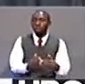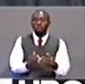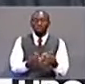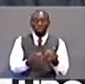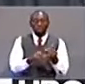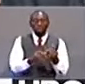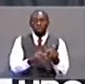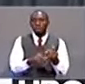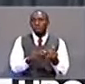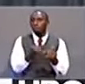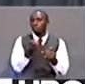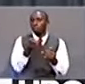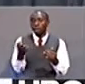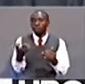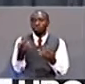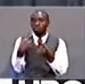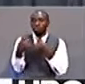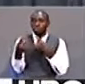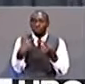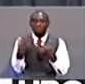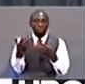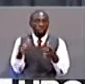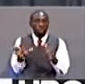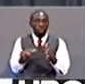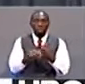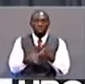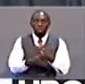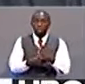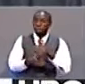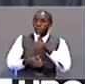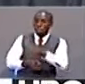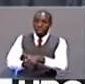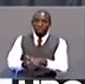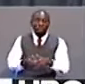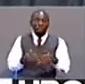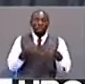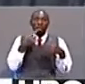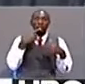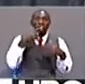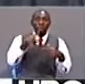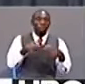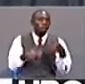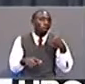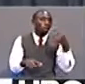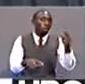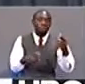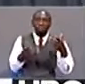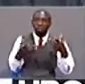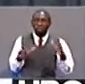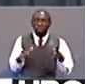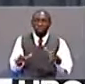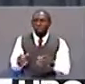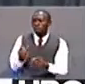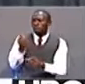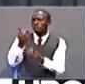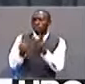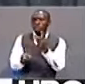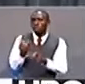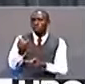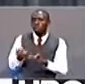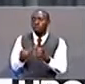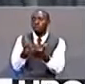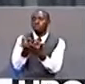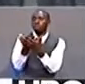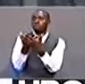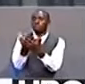issues which he himself raised a number of times about people who in